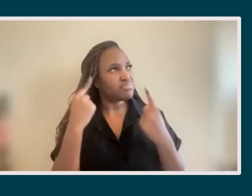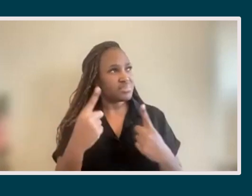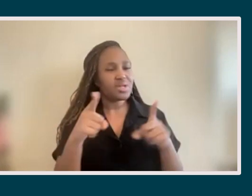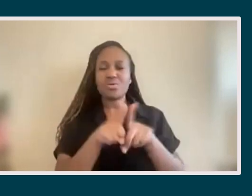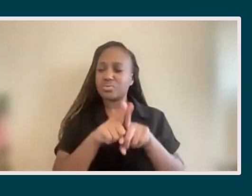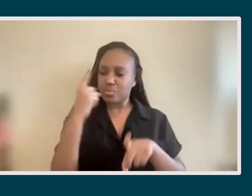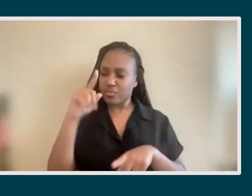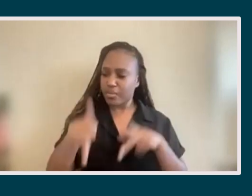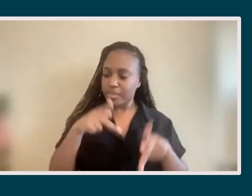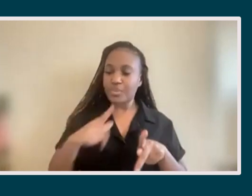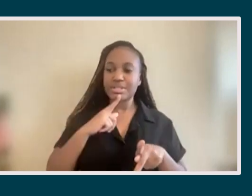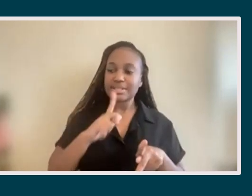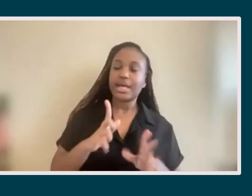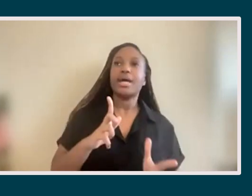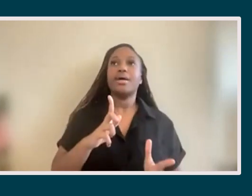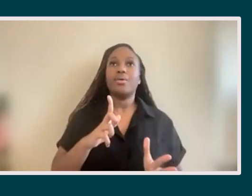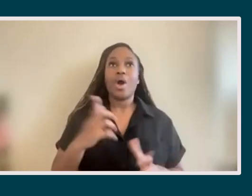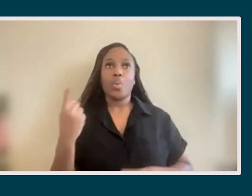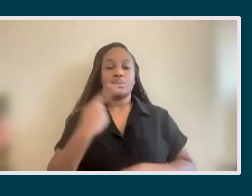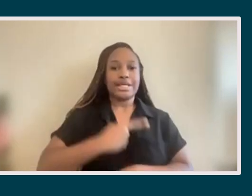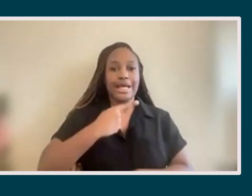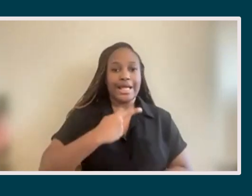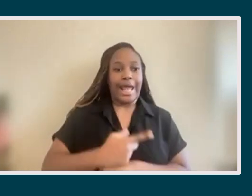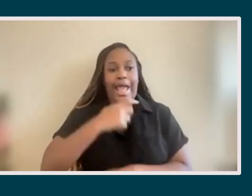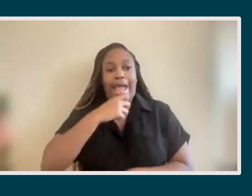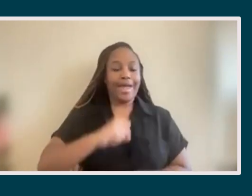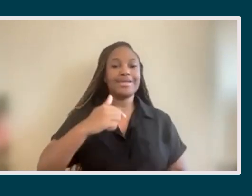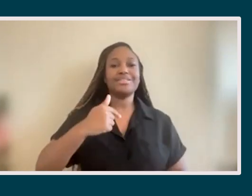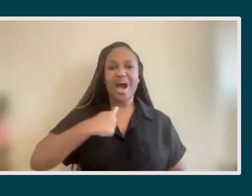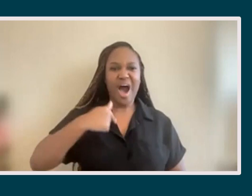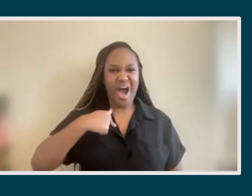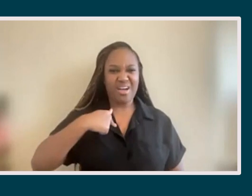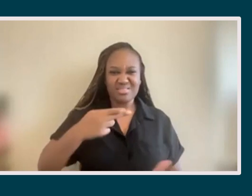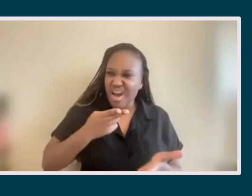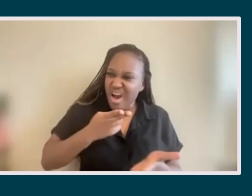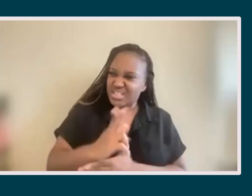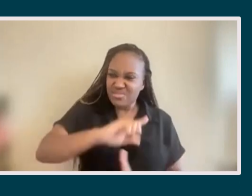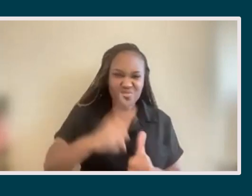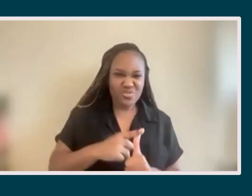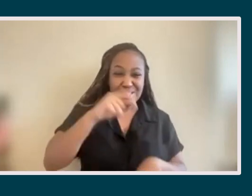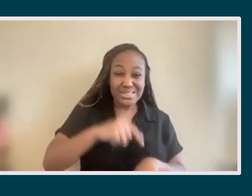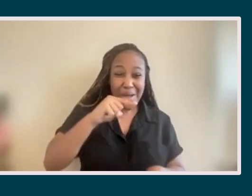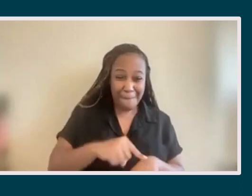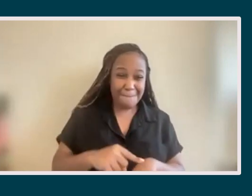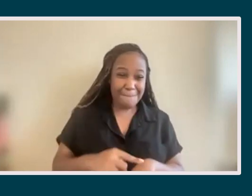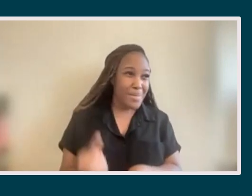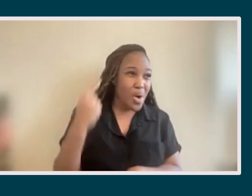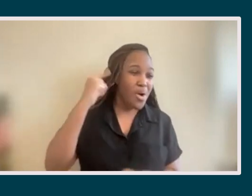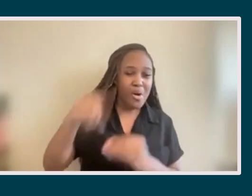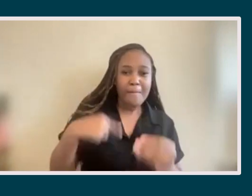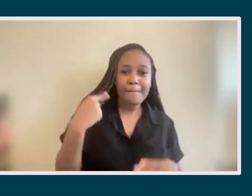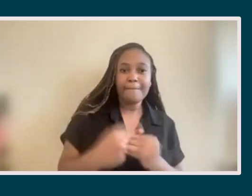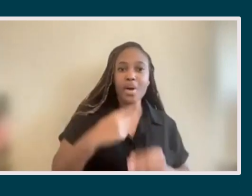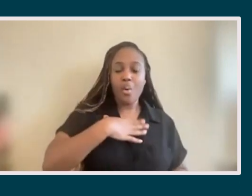you're today old hearing that term, the attributes of white supremacy culture. You can go Google Tima Okun